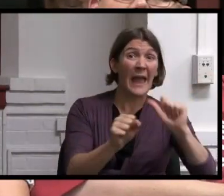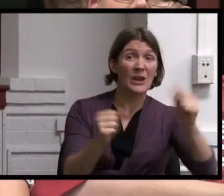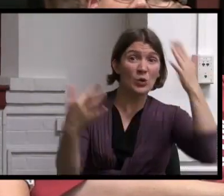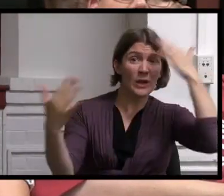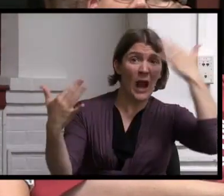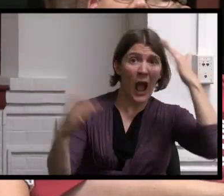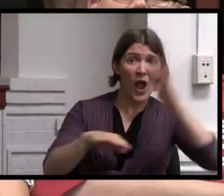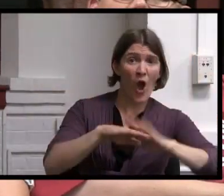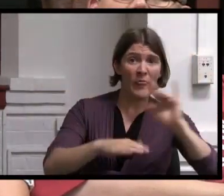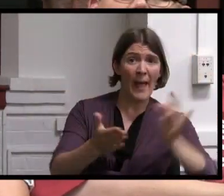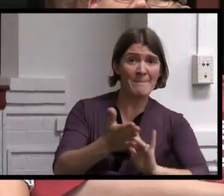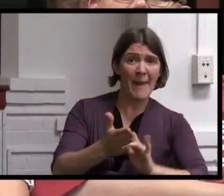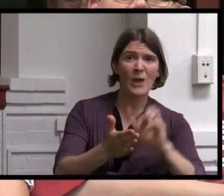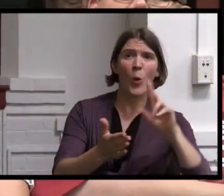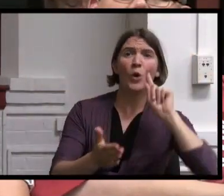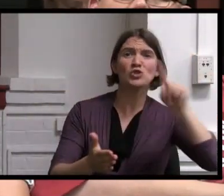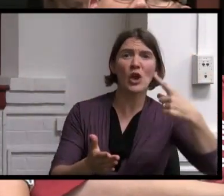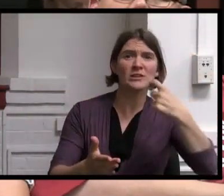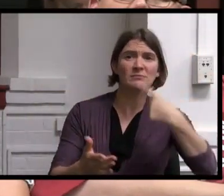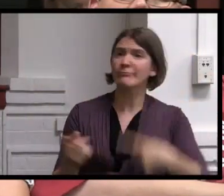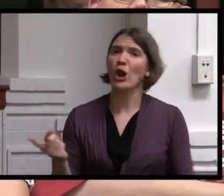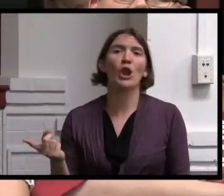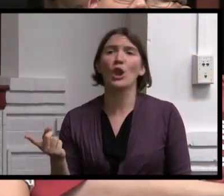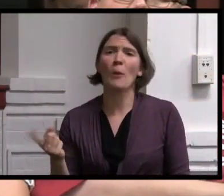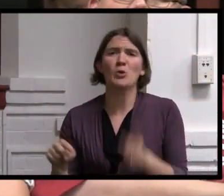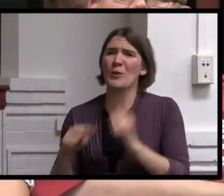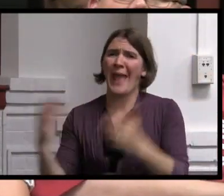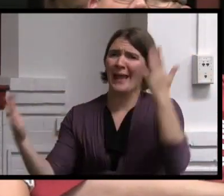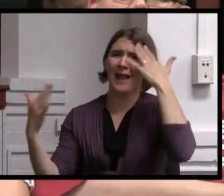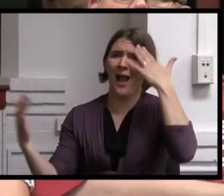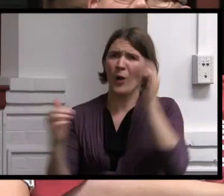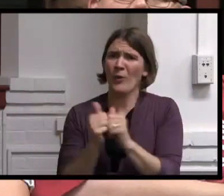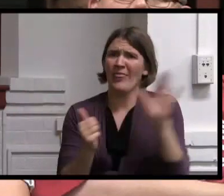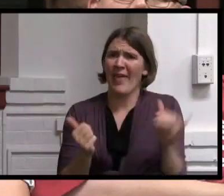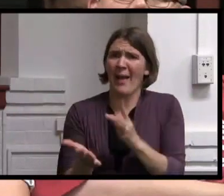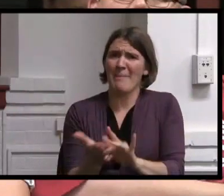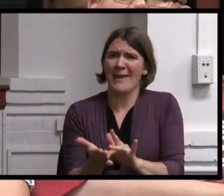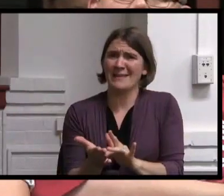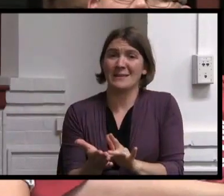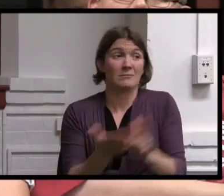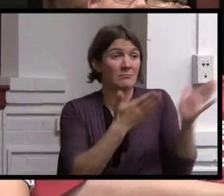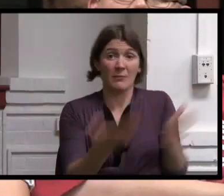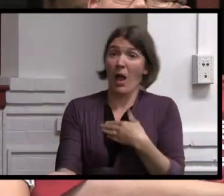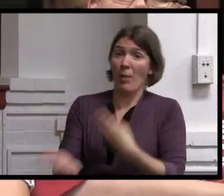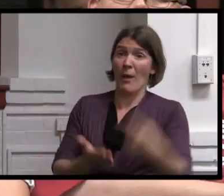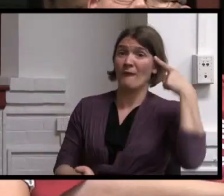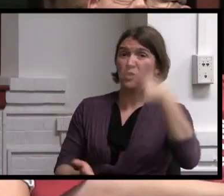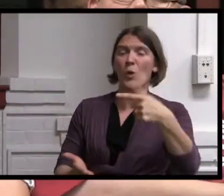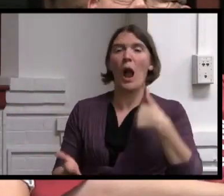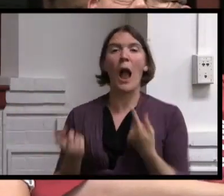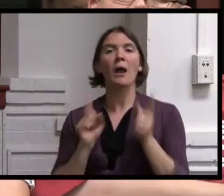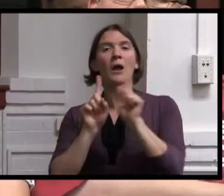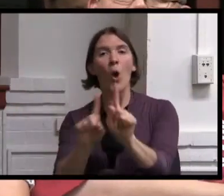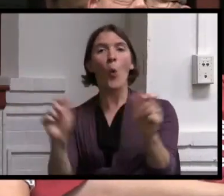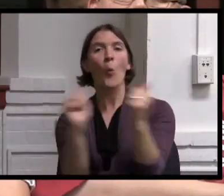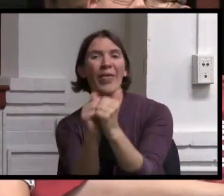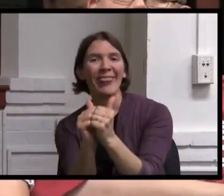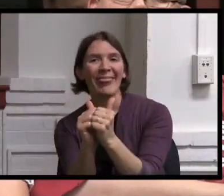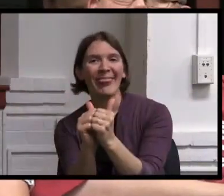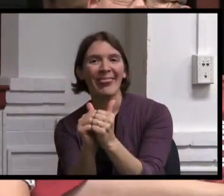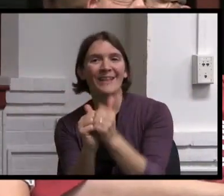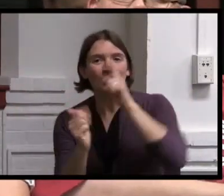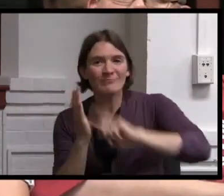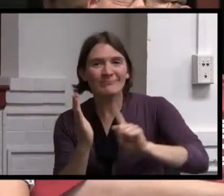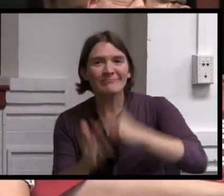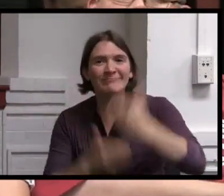on? Or is this just a, no, you can't get high on that. Okay, fine, I'll buy it, And